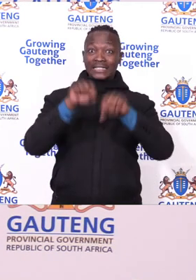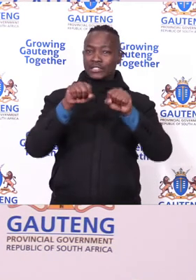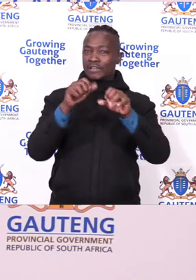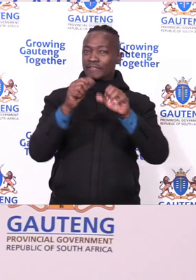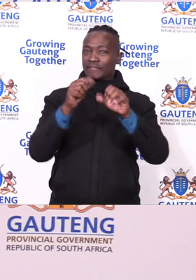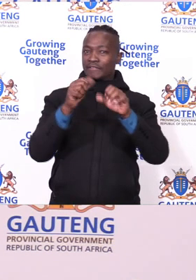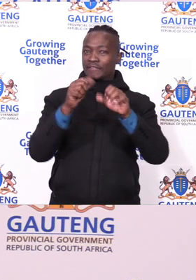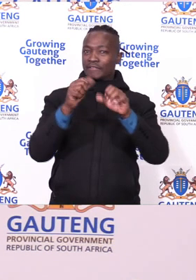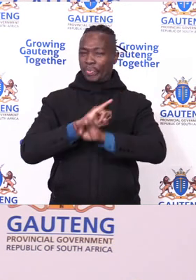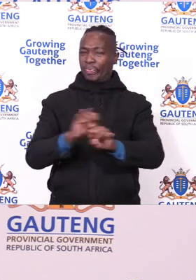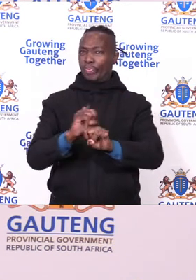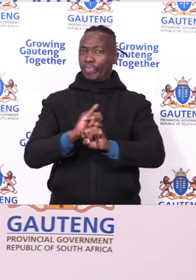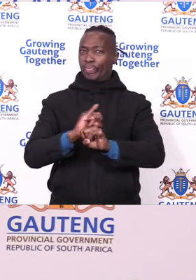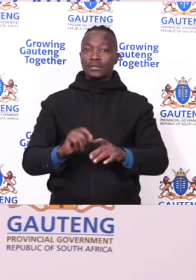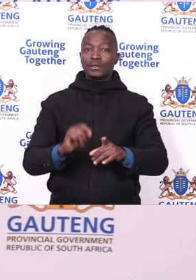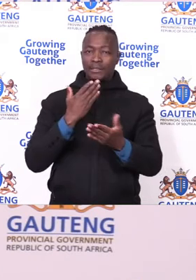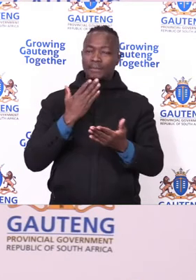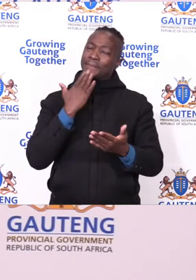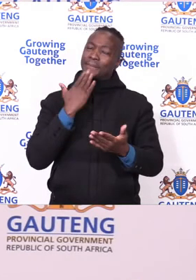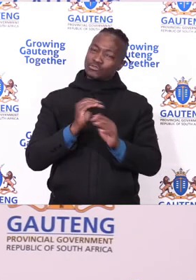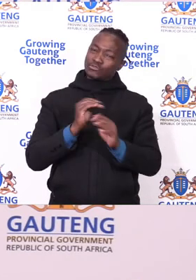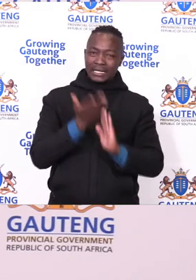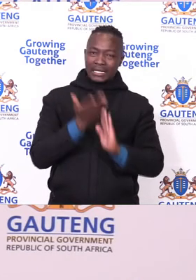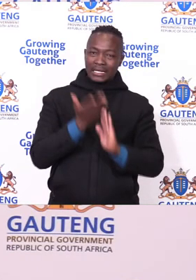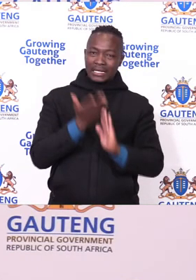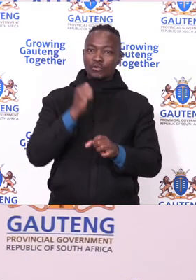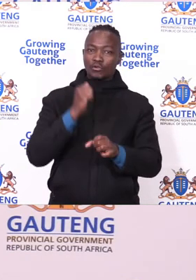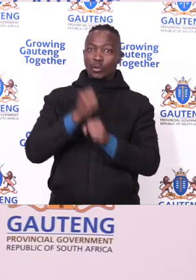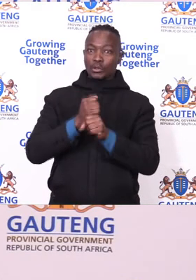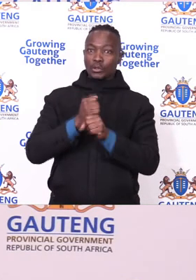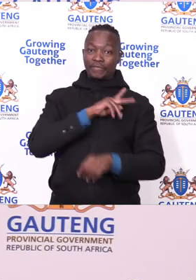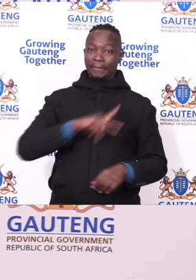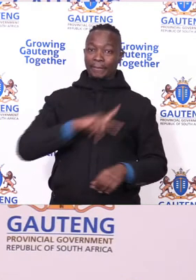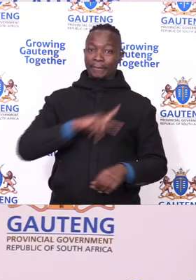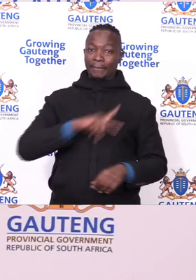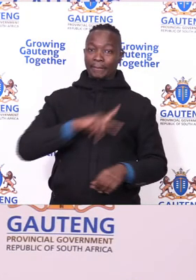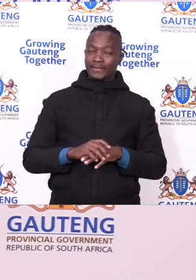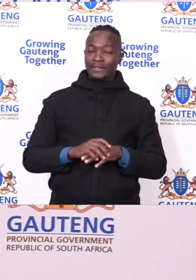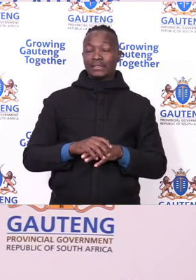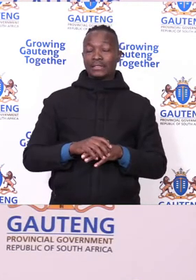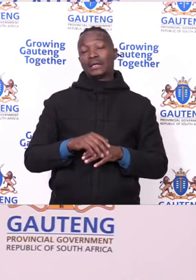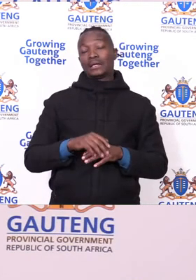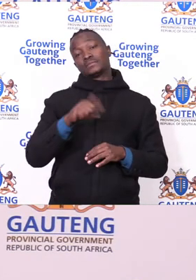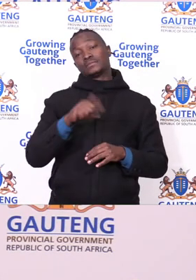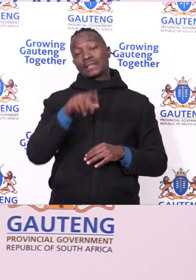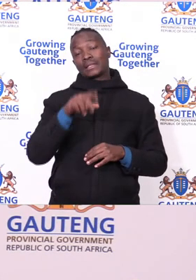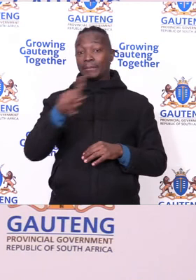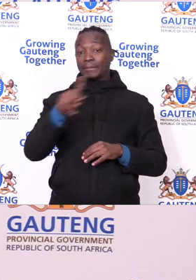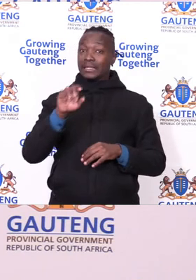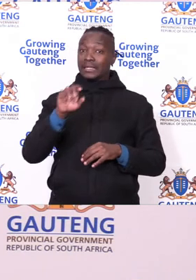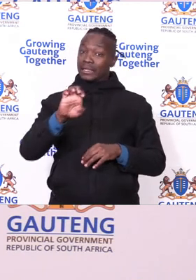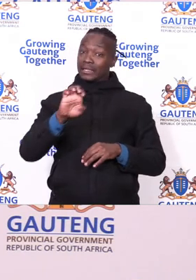province? Can we get an update on the condition of the Premier? Are the PPEs in schools